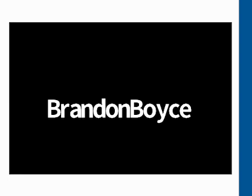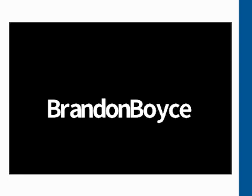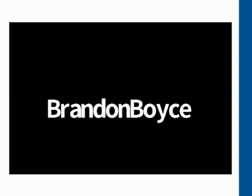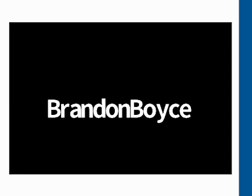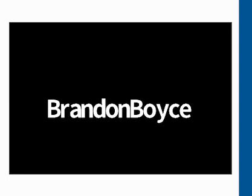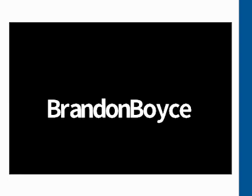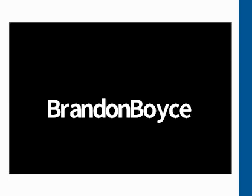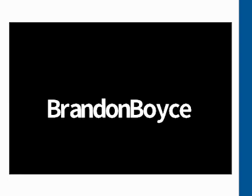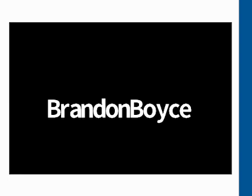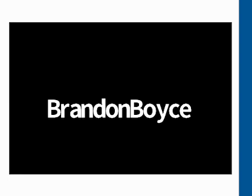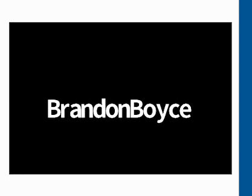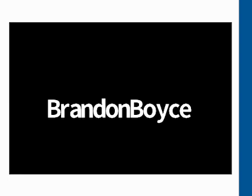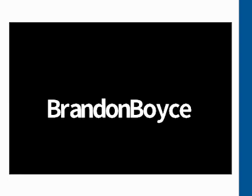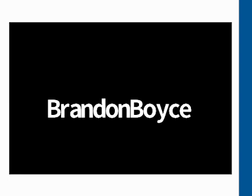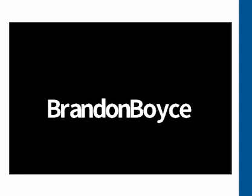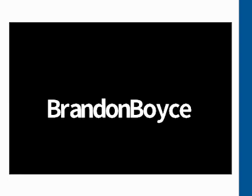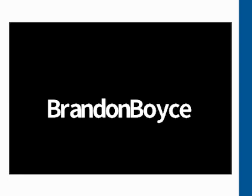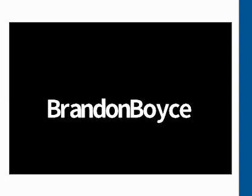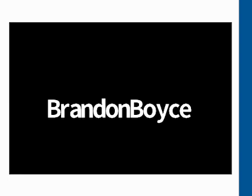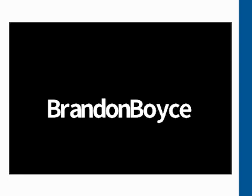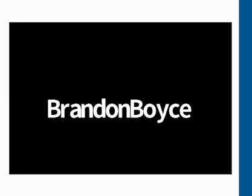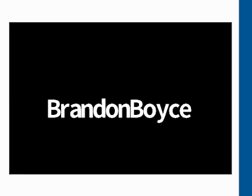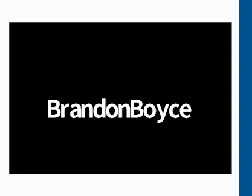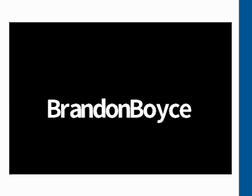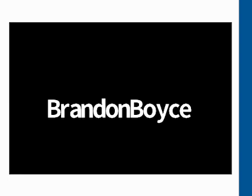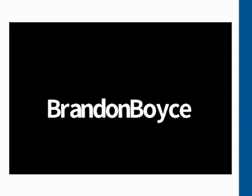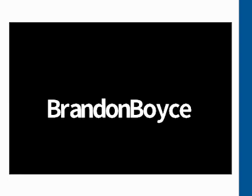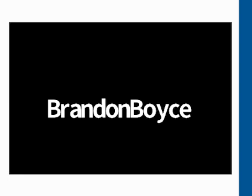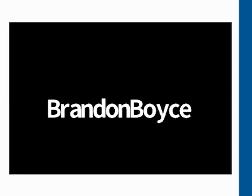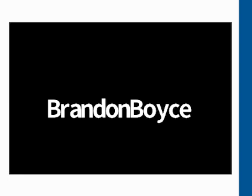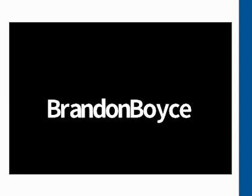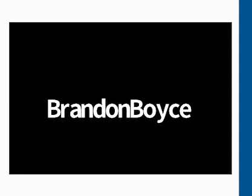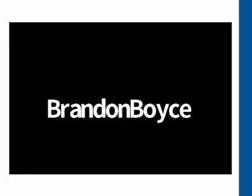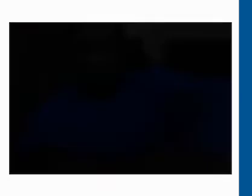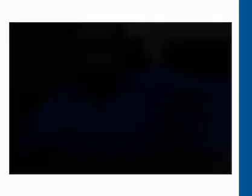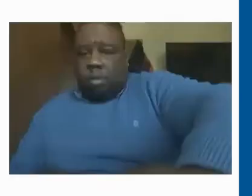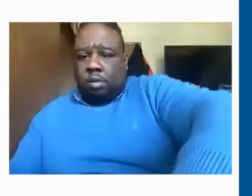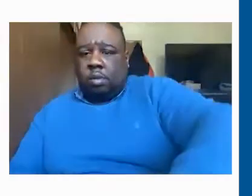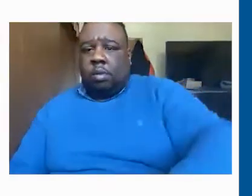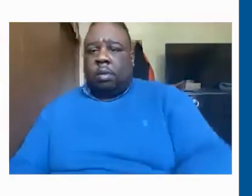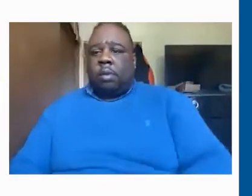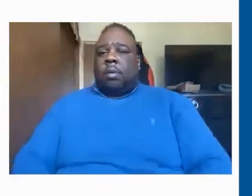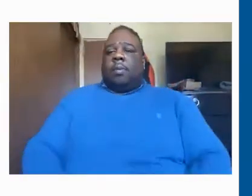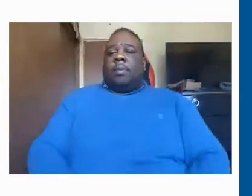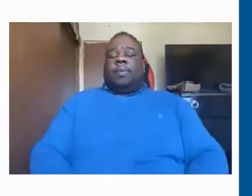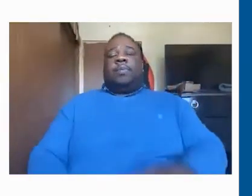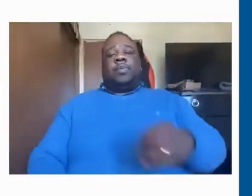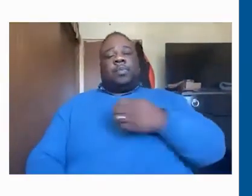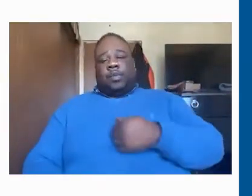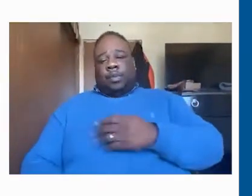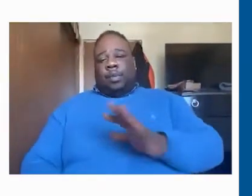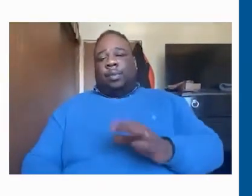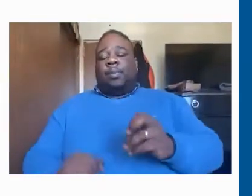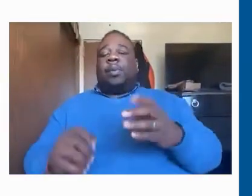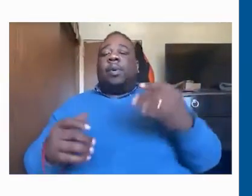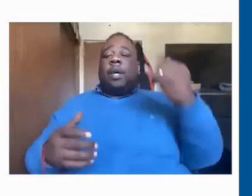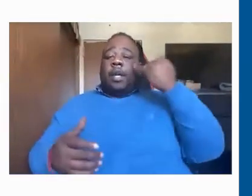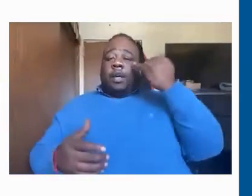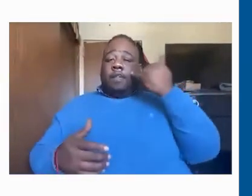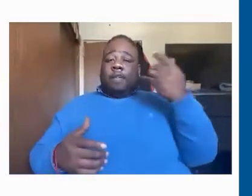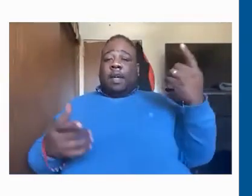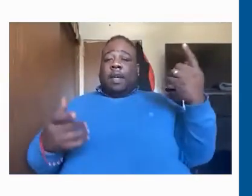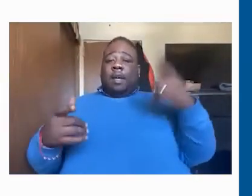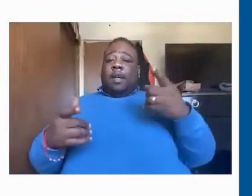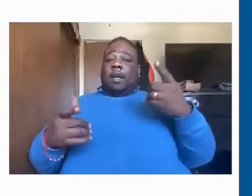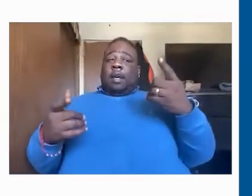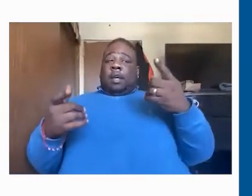supplies. For sheltering in place, an example of that would be winter weather. If there's a blizzard, if you're not able to get out, that would be